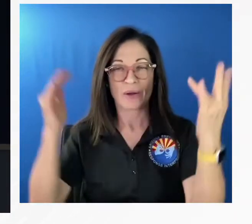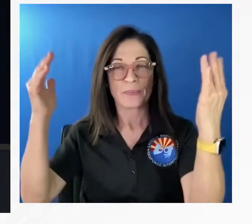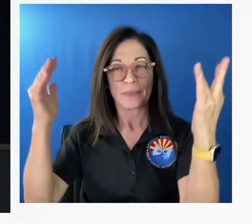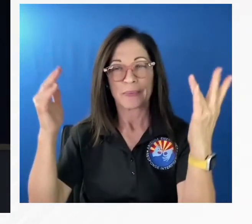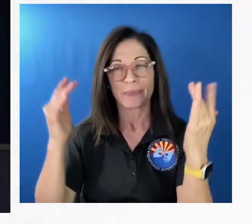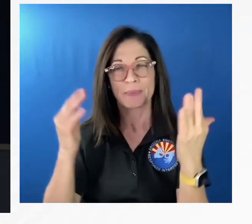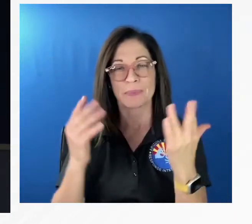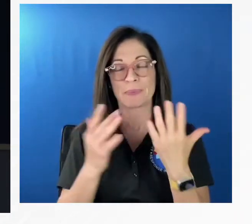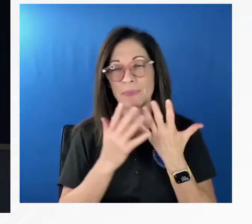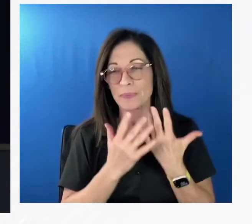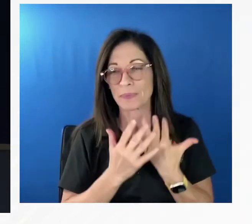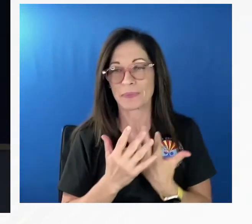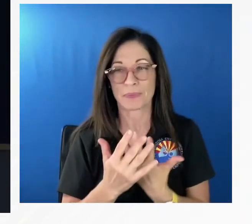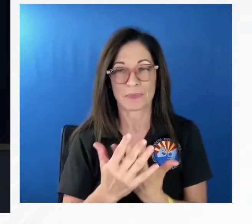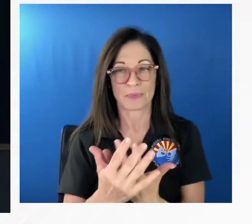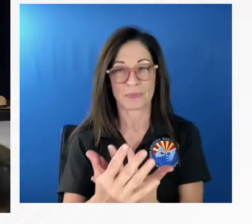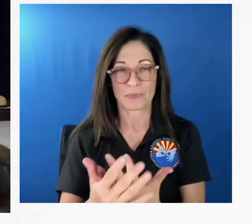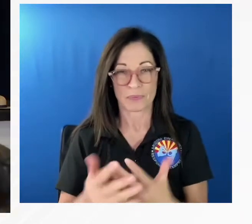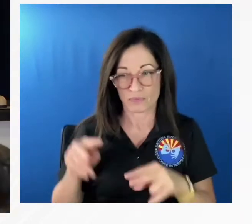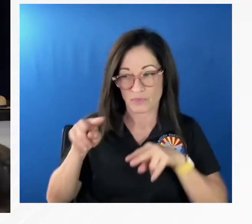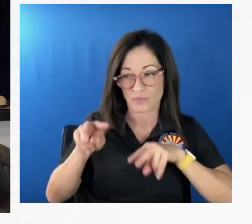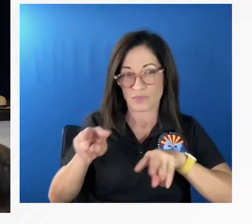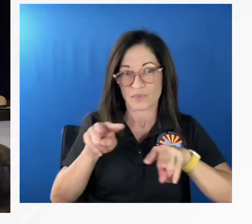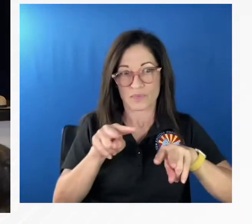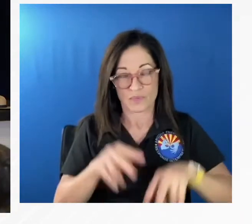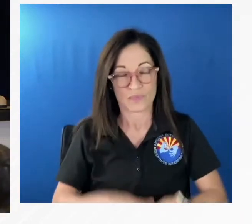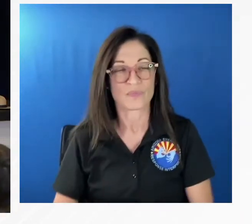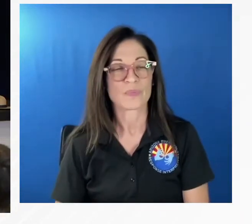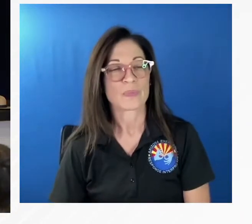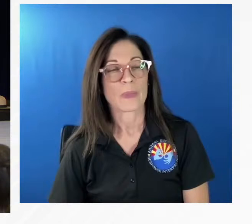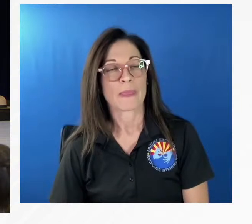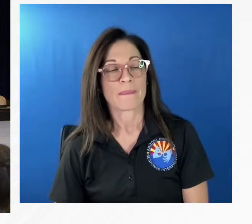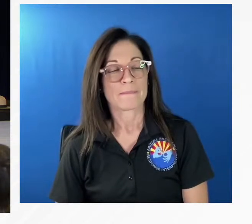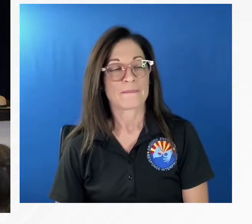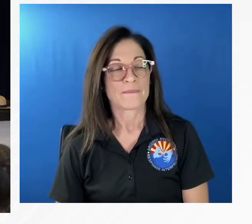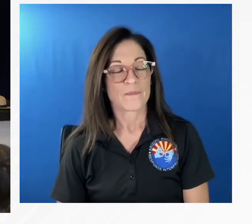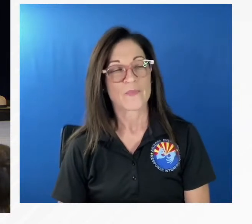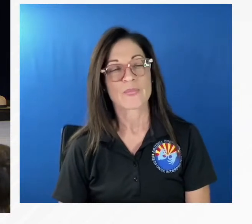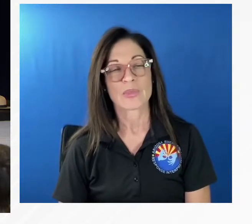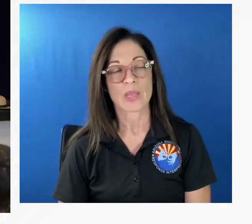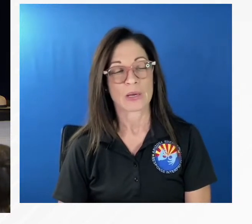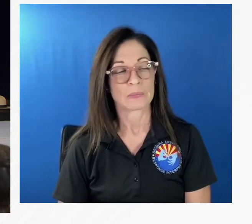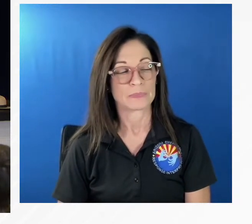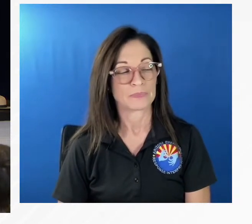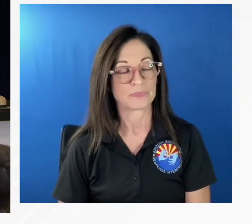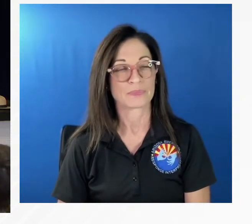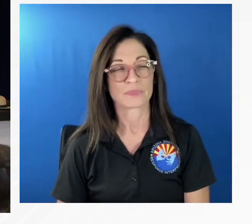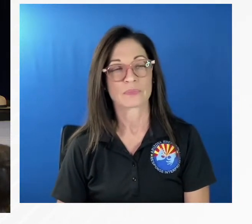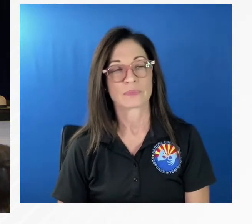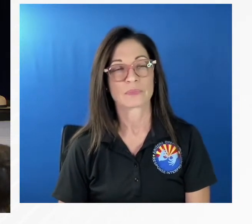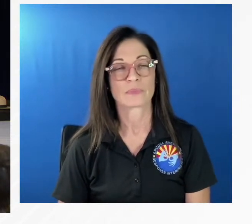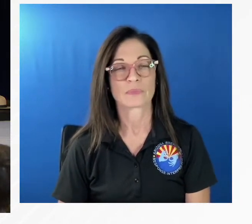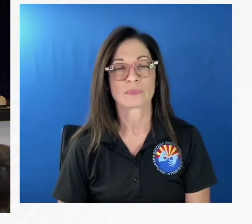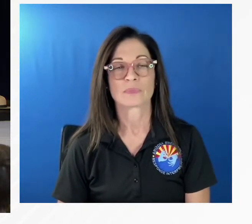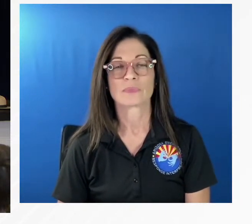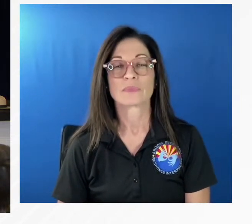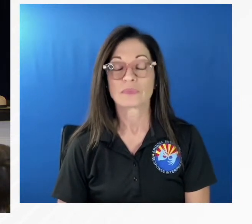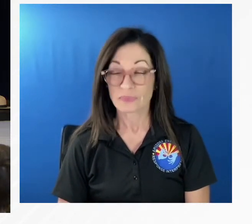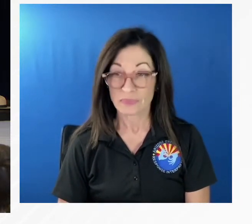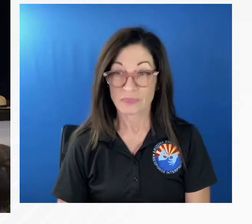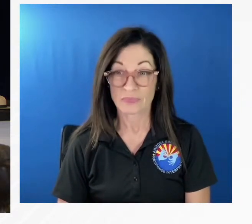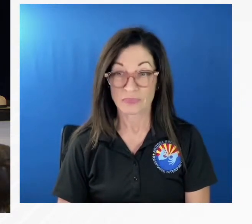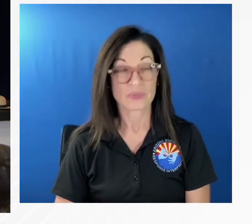So looking at that, there's highly likely that there's going to be some benefit from that